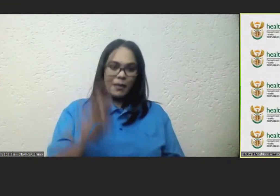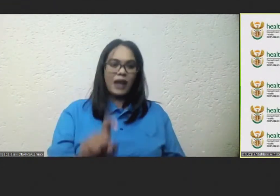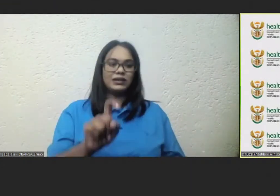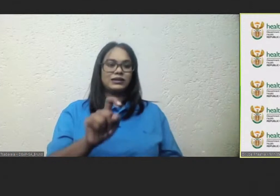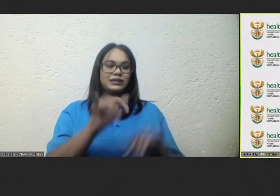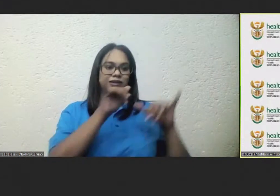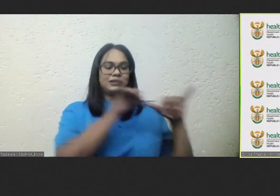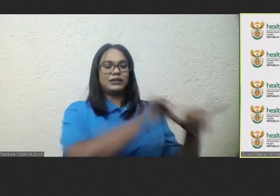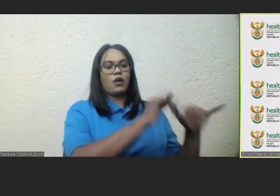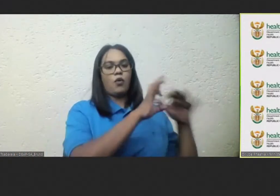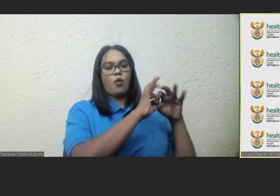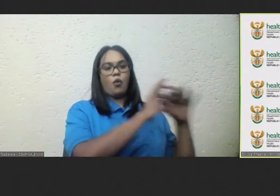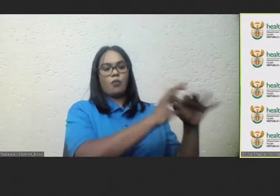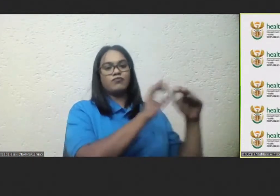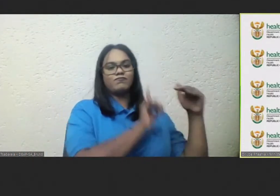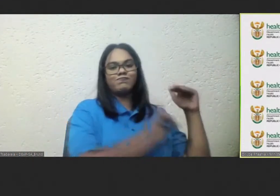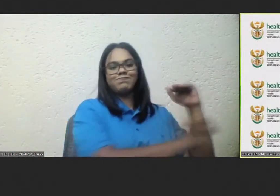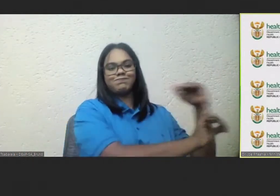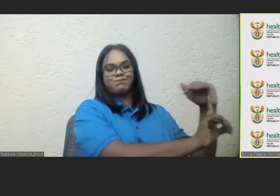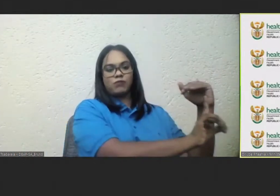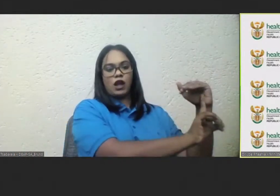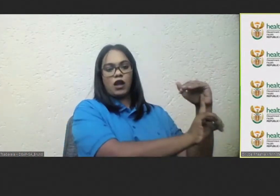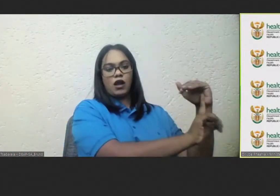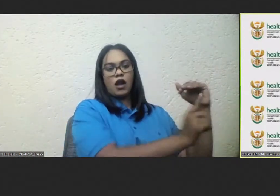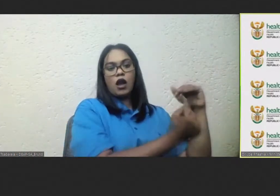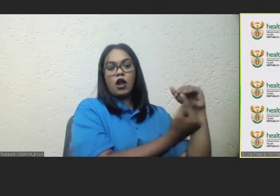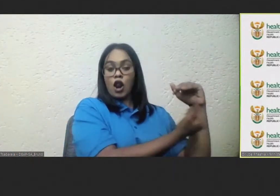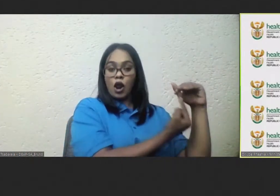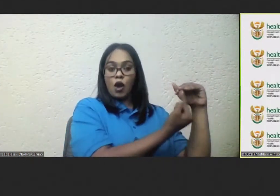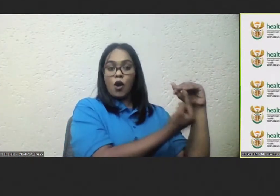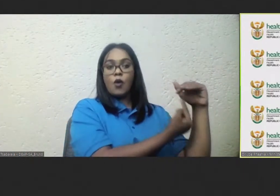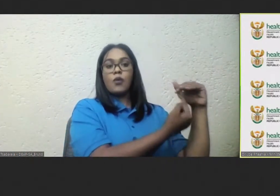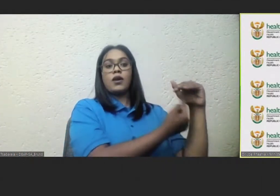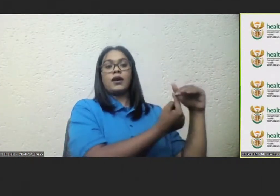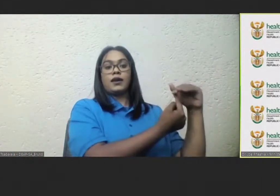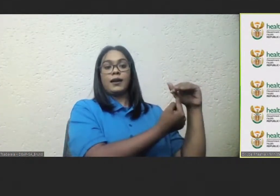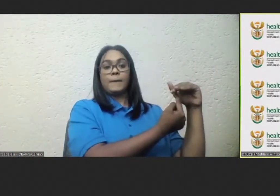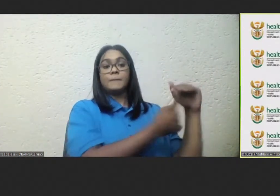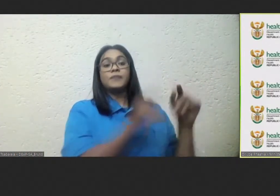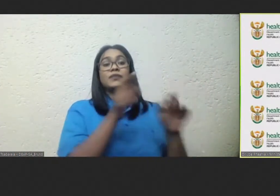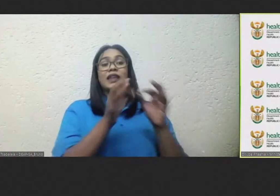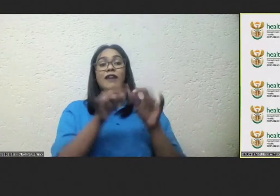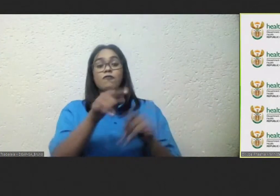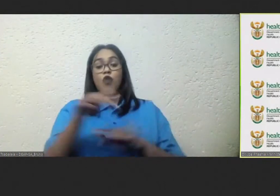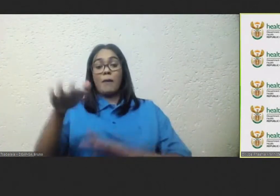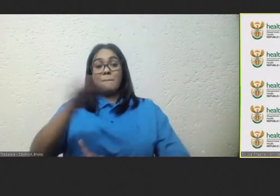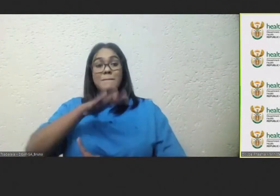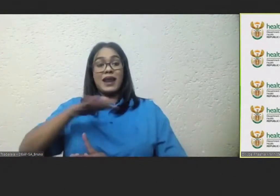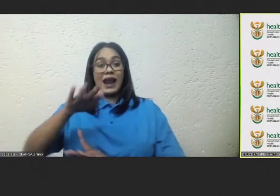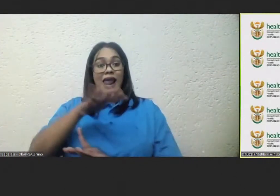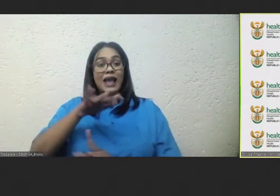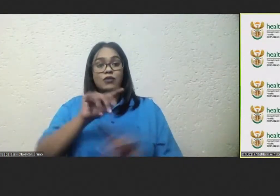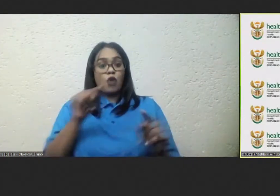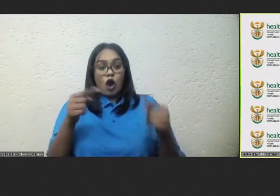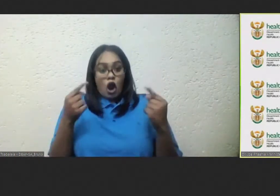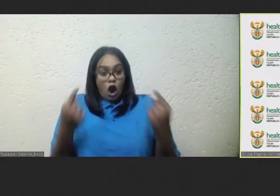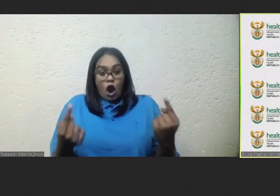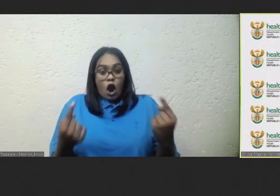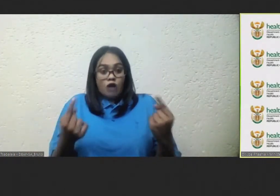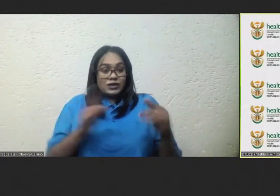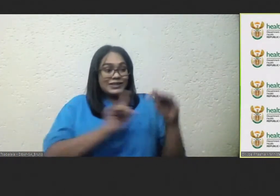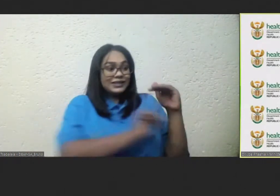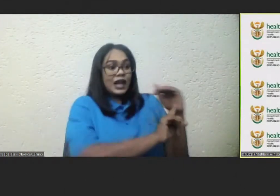from mixing with other people. If you don't have a place where you can be able to keep away,